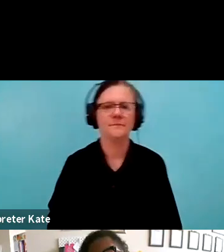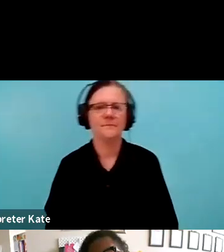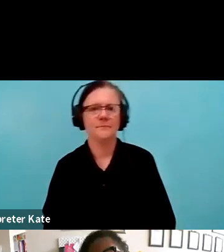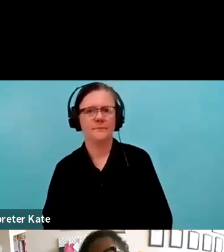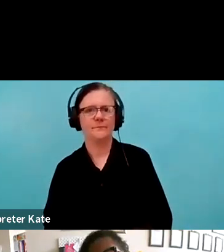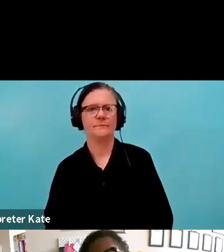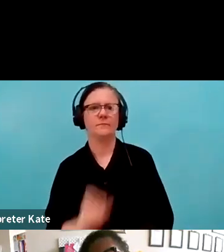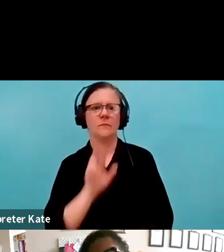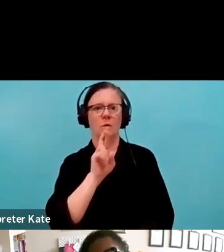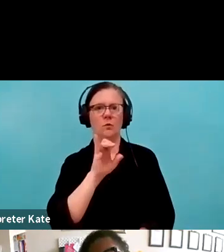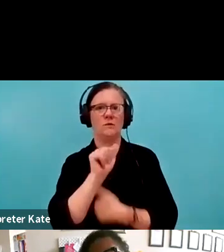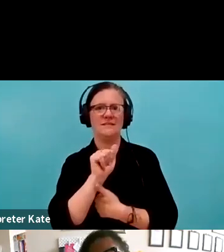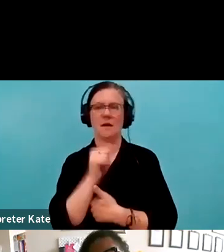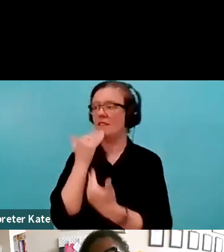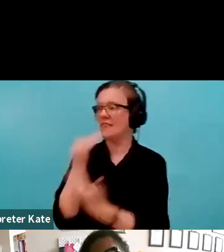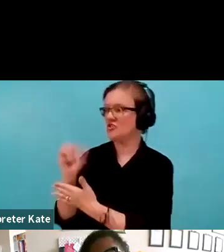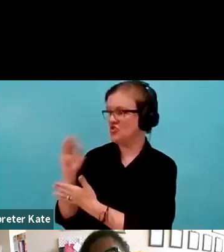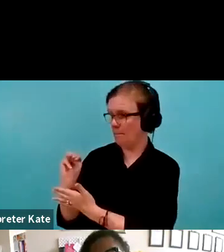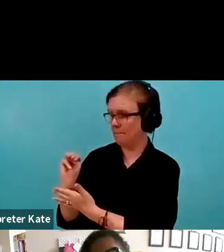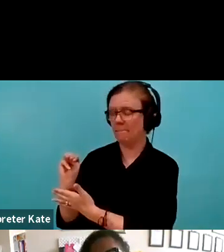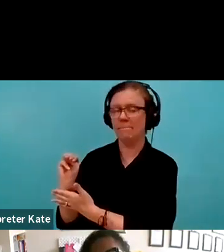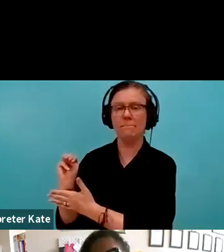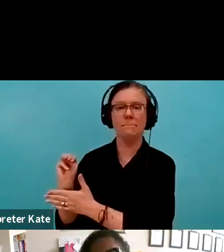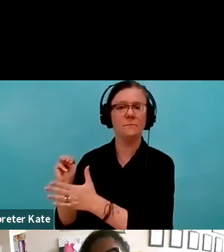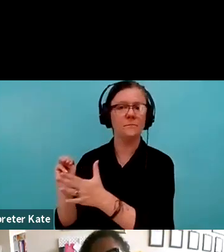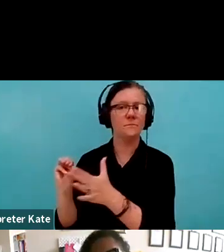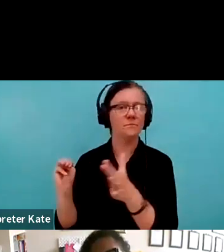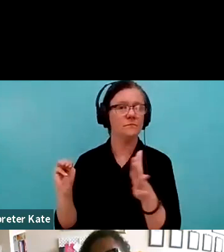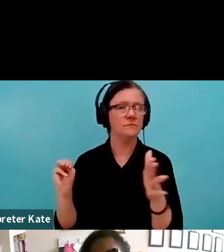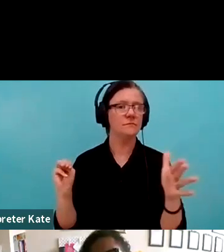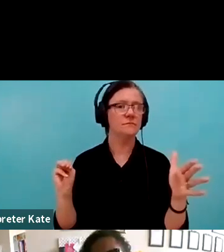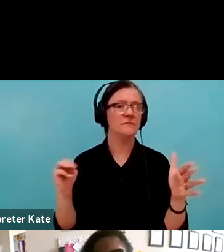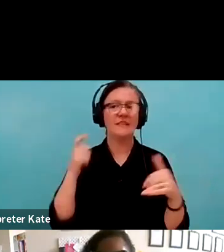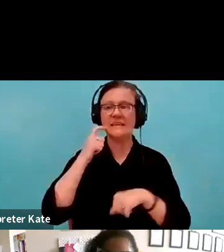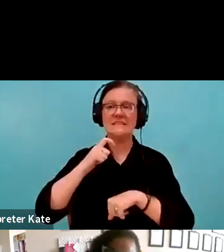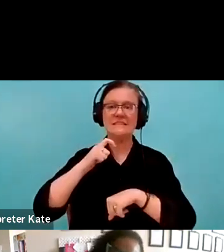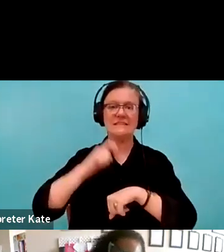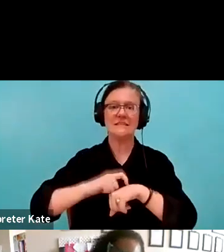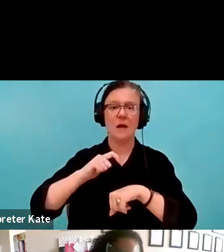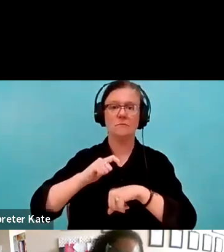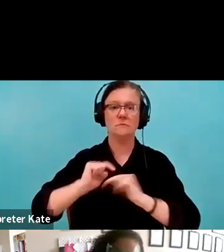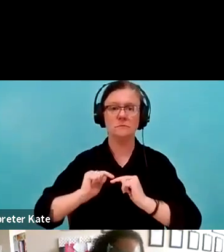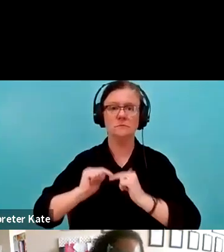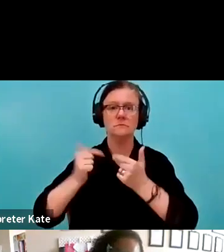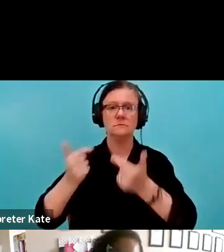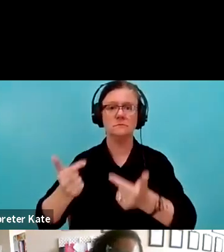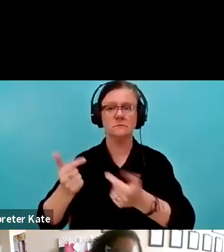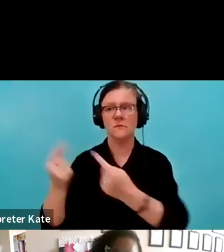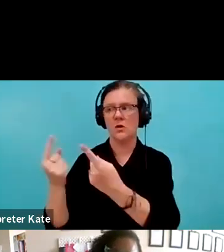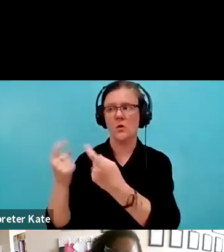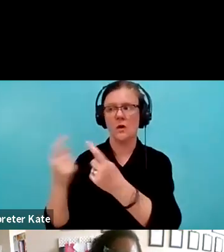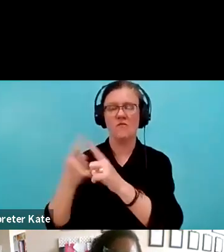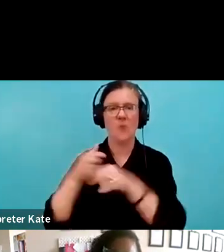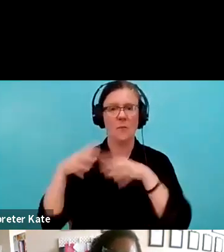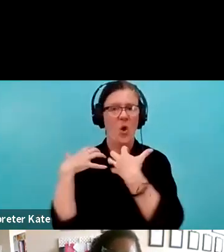This is Lisa. Thanks, Jim. I think it's basically time. to switch to Q&A from the audience.